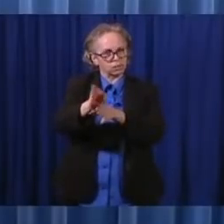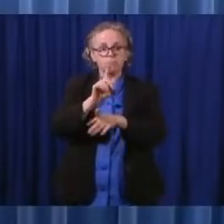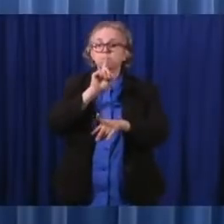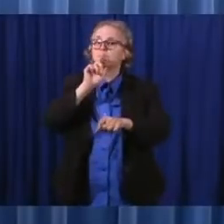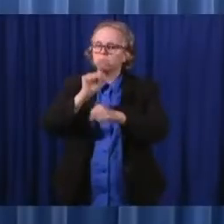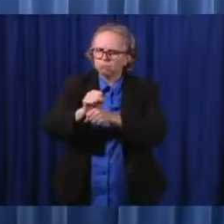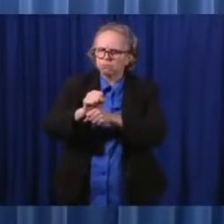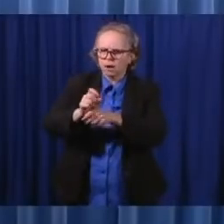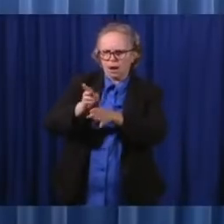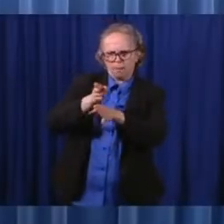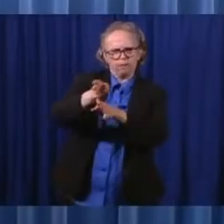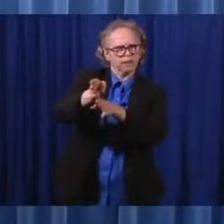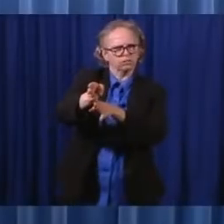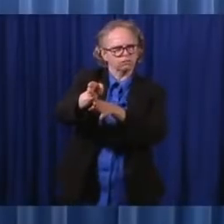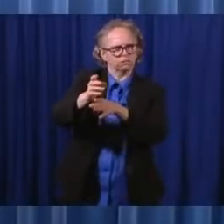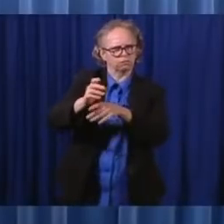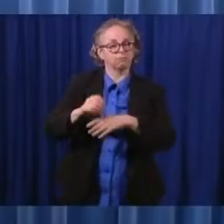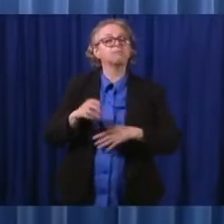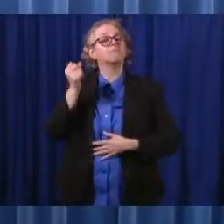community that